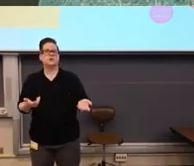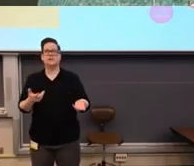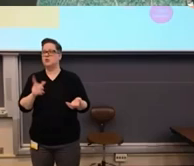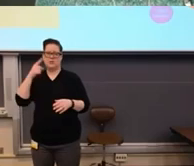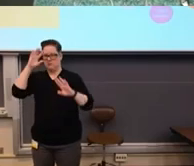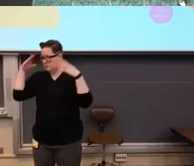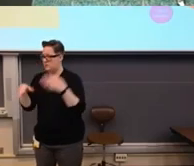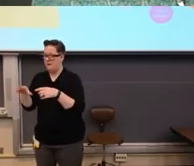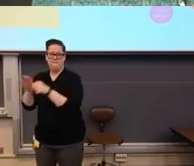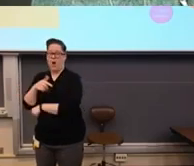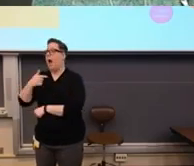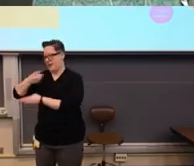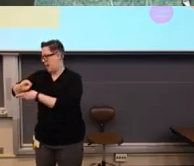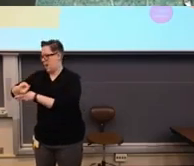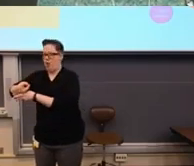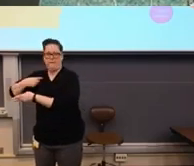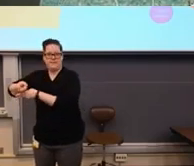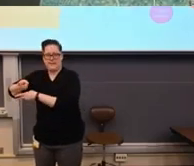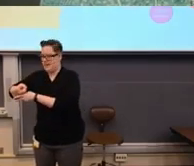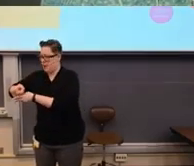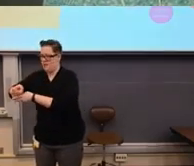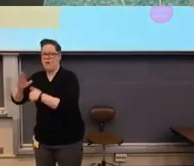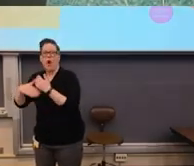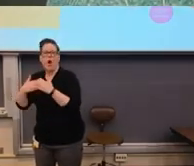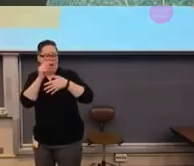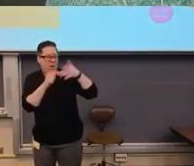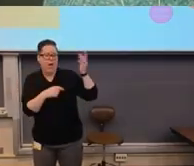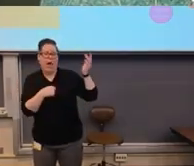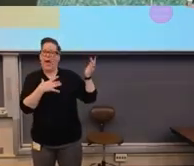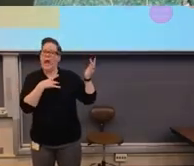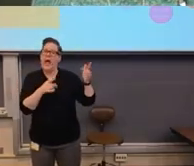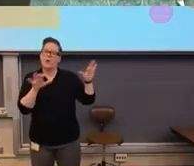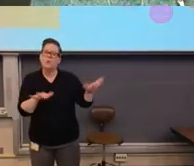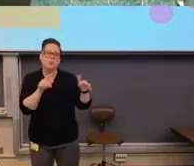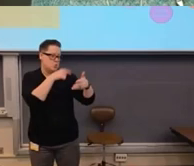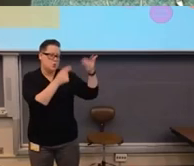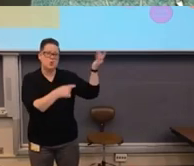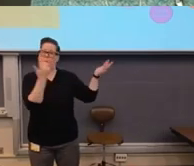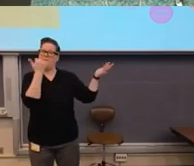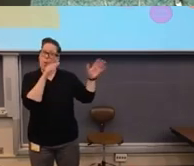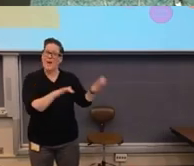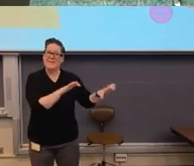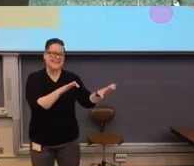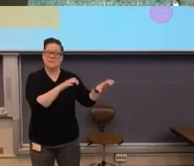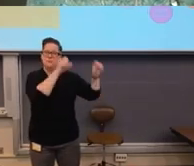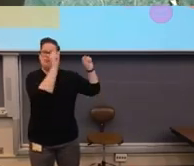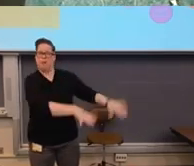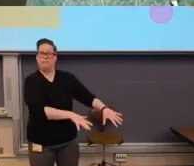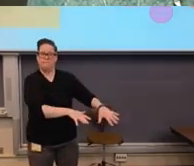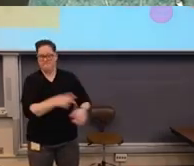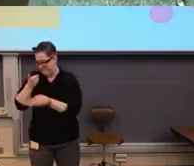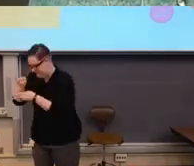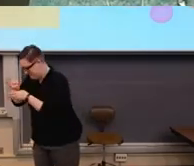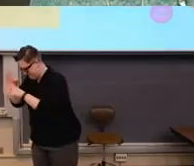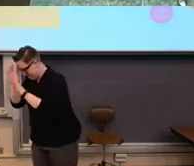caregiving become so great that a lot of the activities and things they participated in, they can no longer do. And